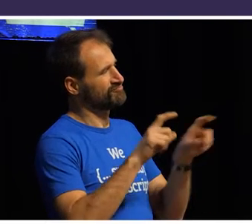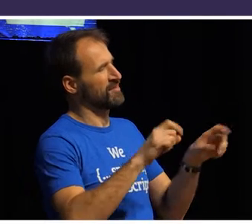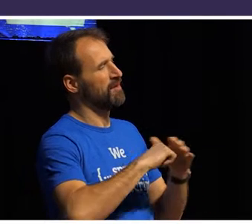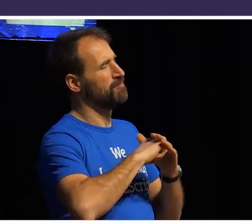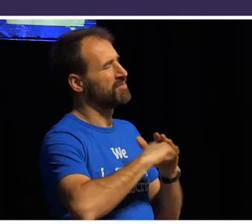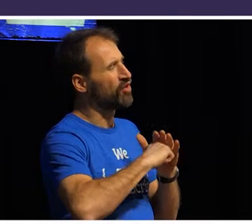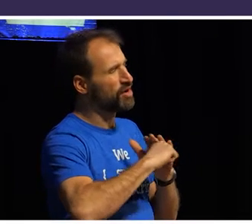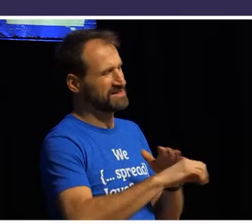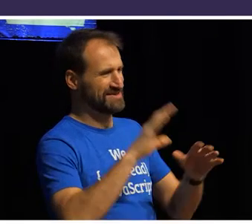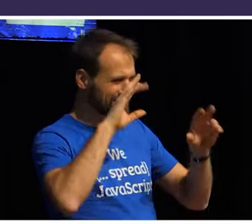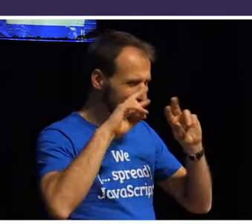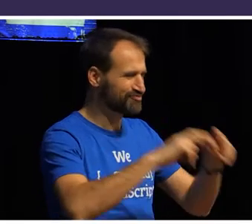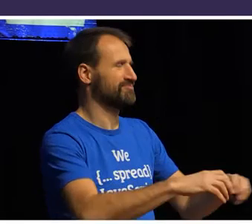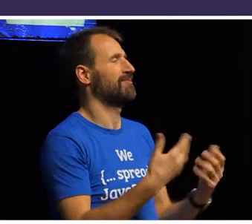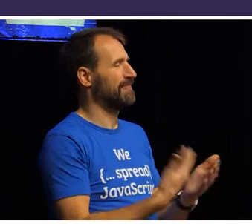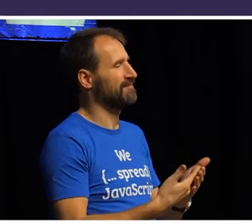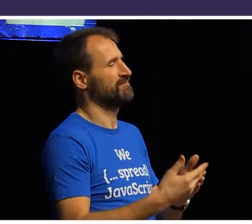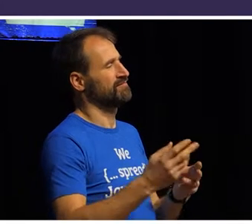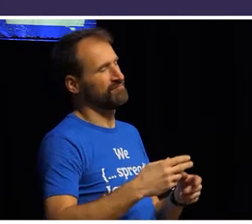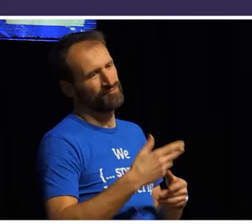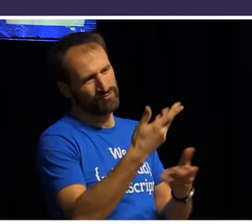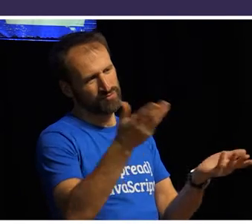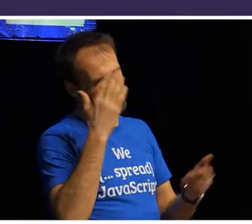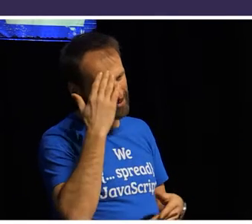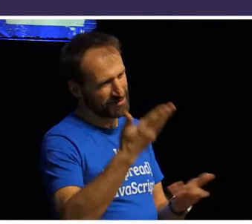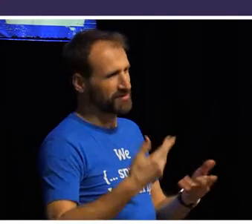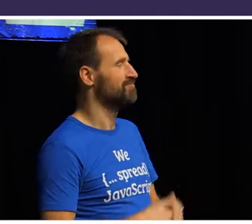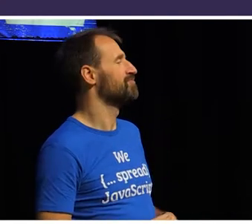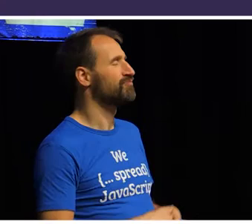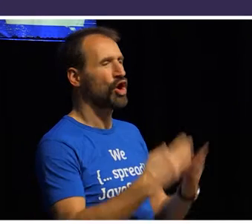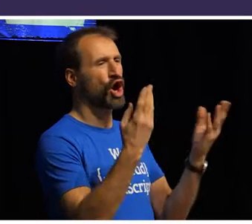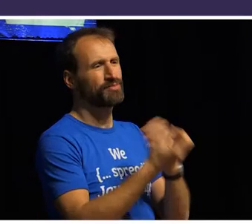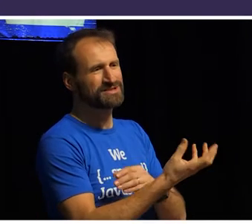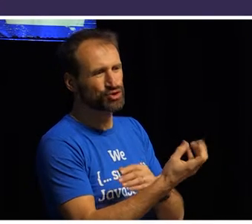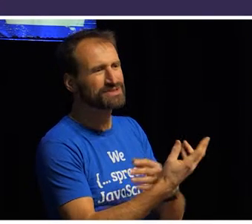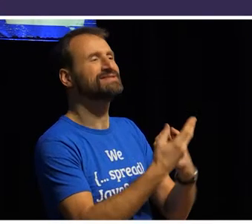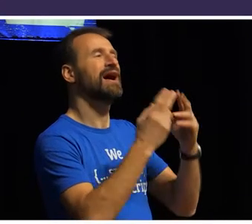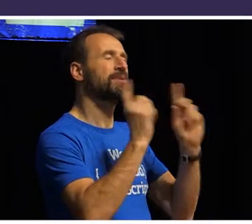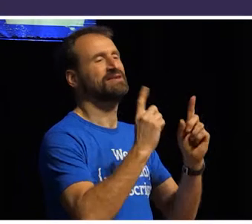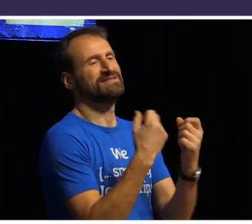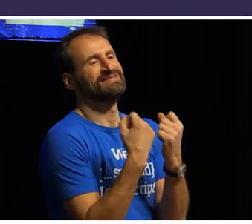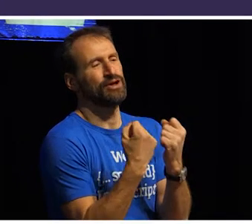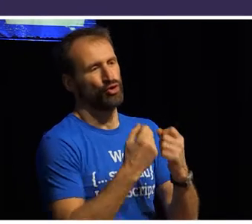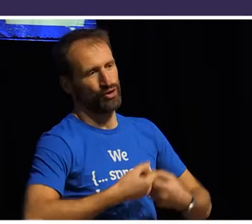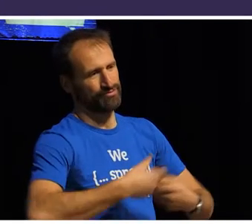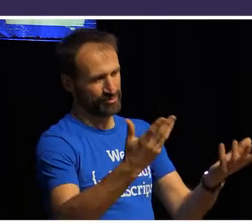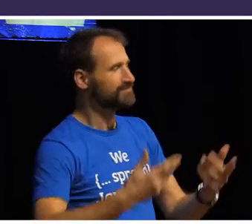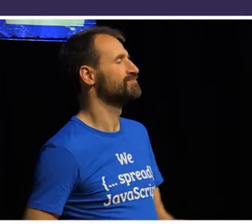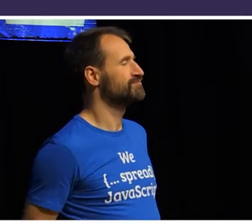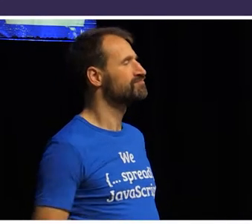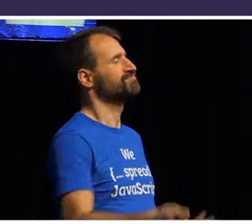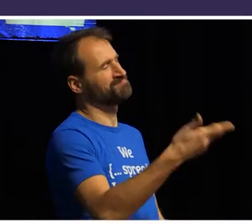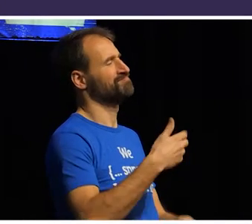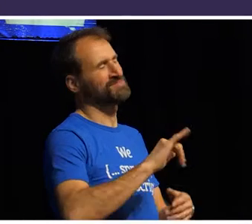into a security startup dealing with using open-source securely so kind of jumping into it we all know I think probably